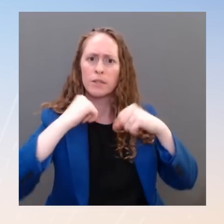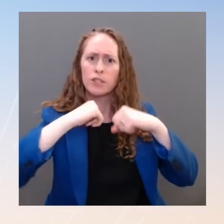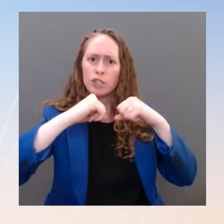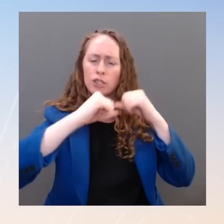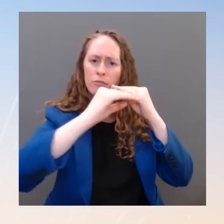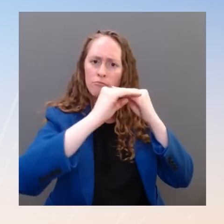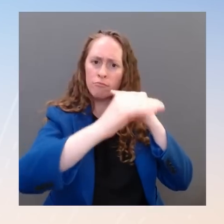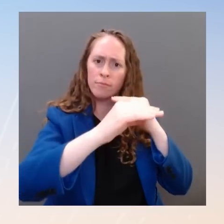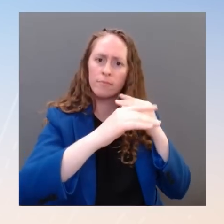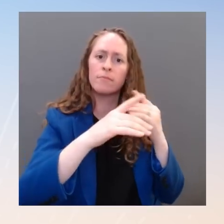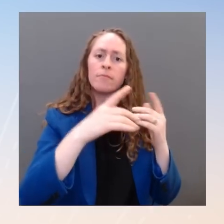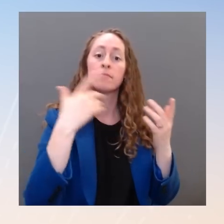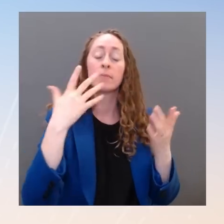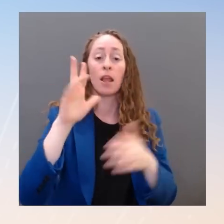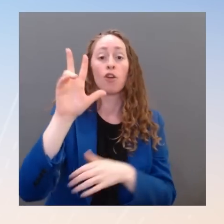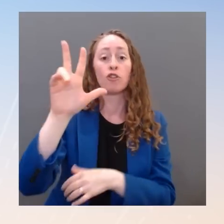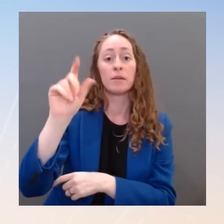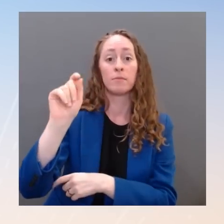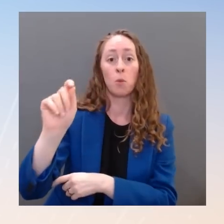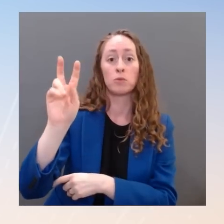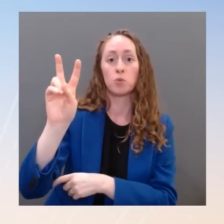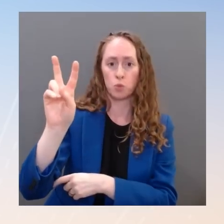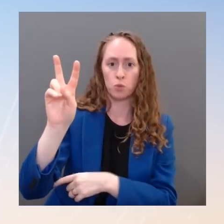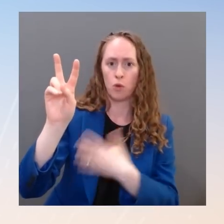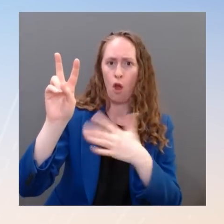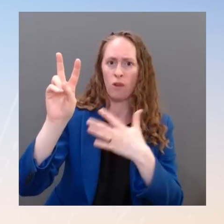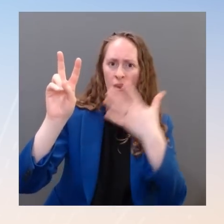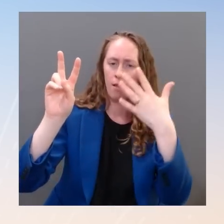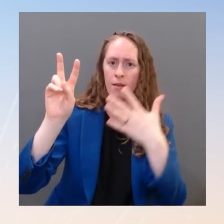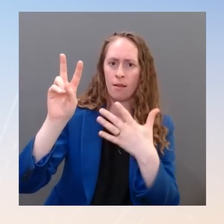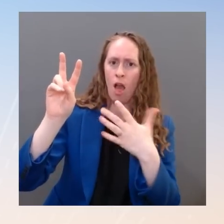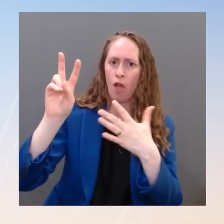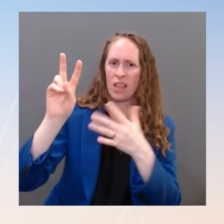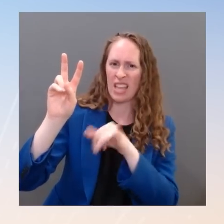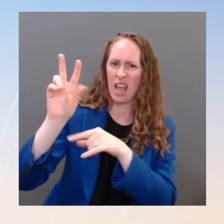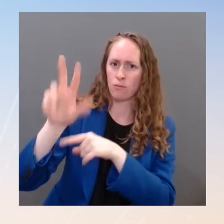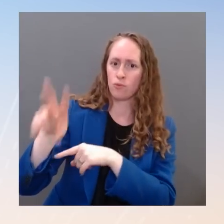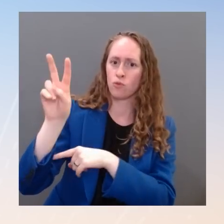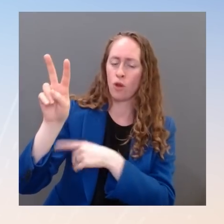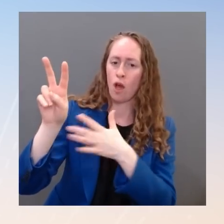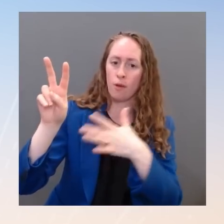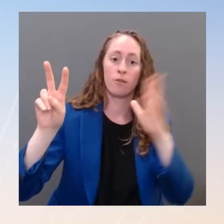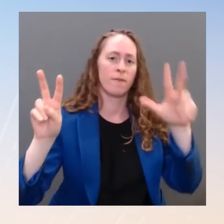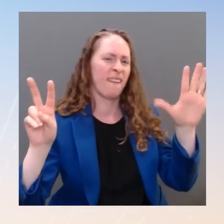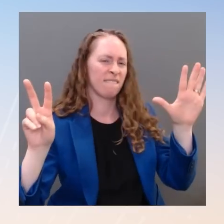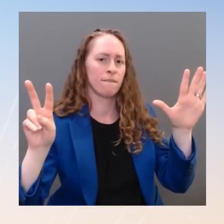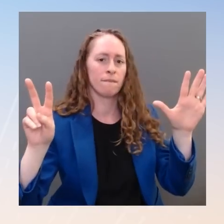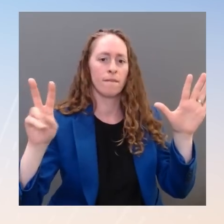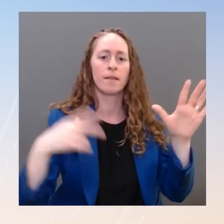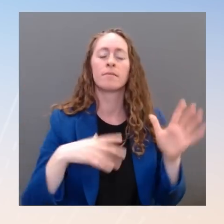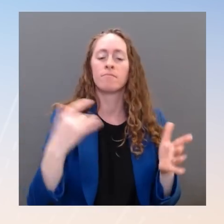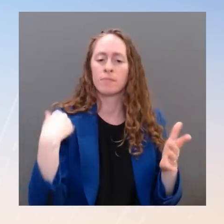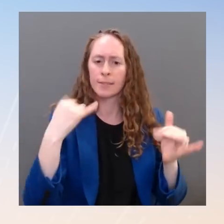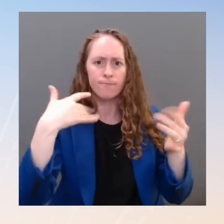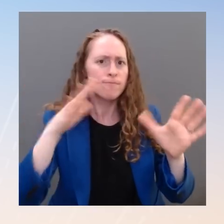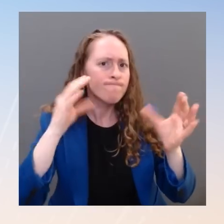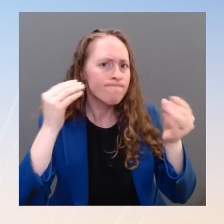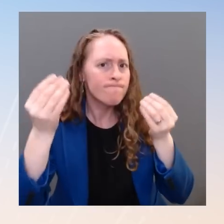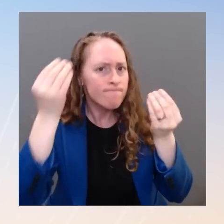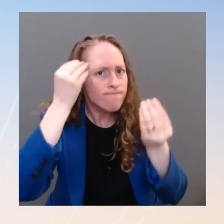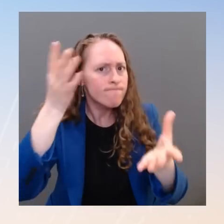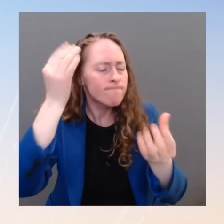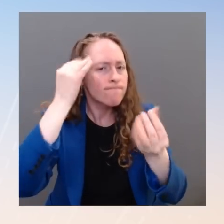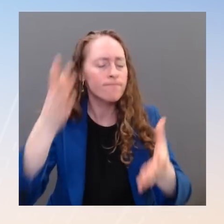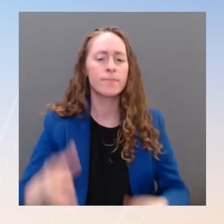which we have transparently provided regular info to all of you on. In terms of the humanitarian and economic assistance, a lot of it has